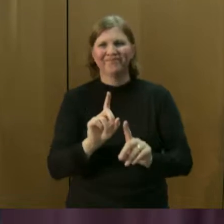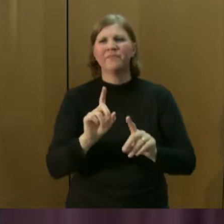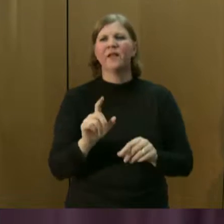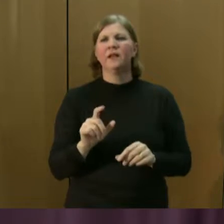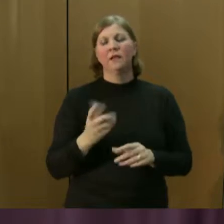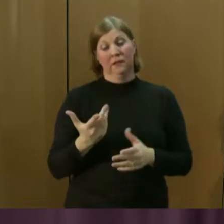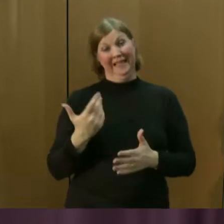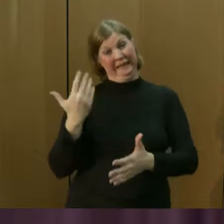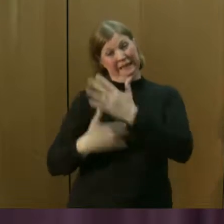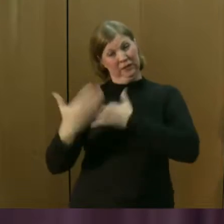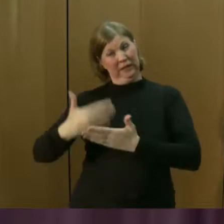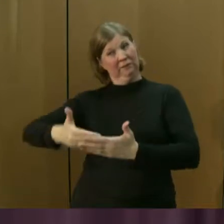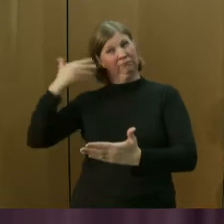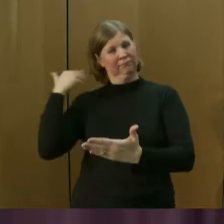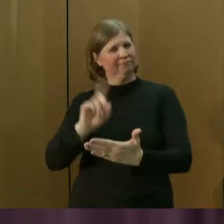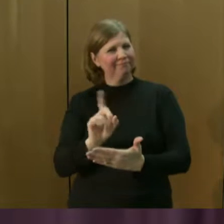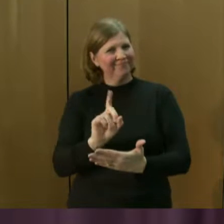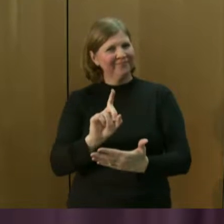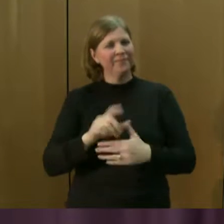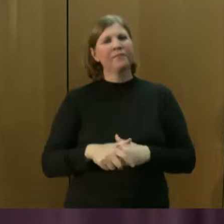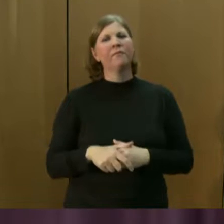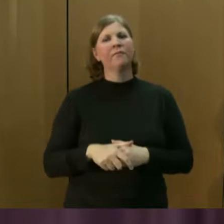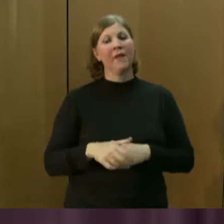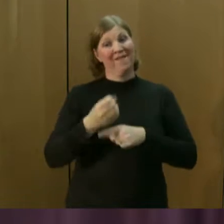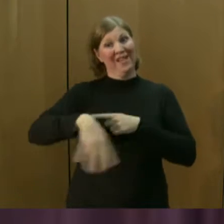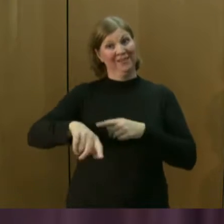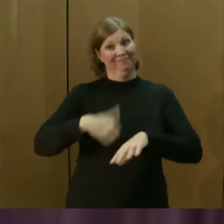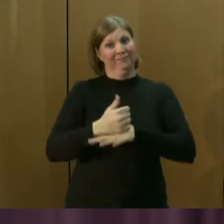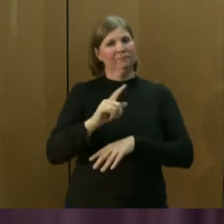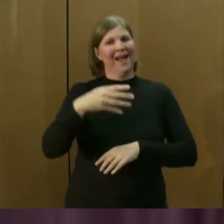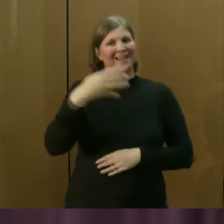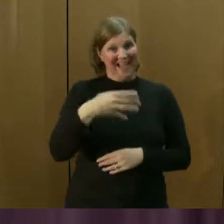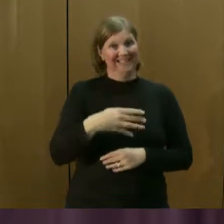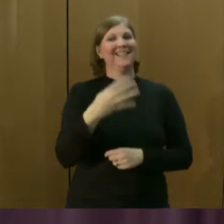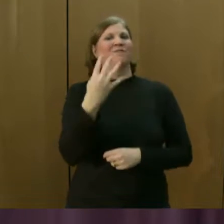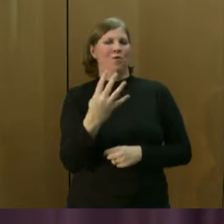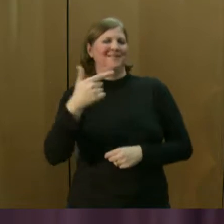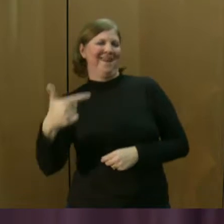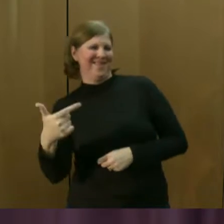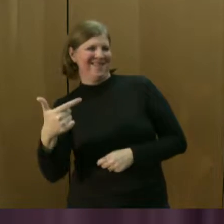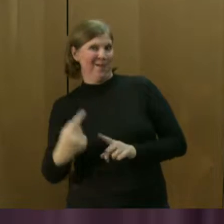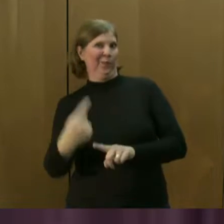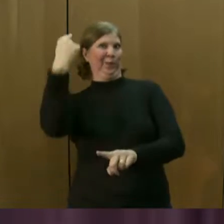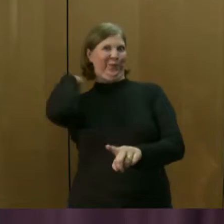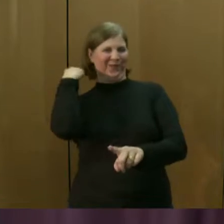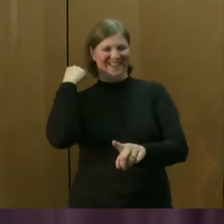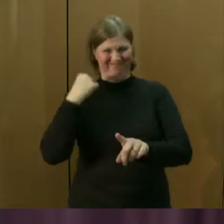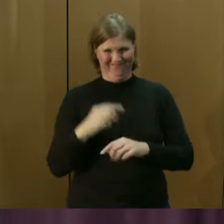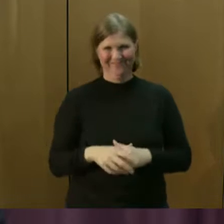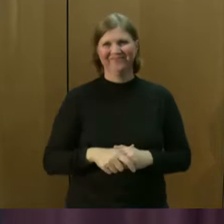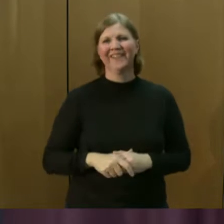So the Fringe was formed in 1947 when the Edinburgh International Festival had been